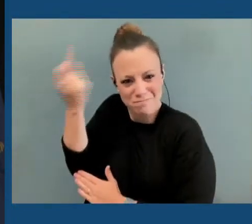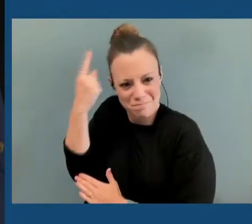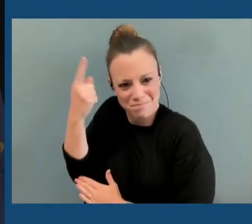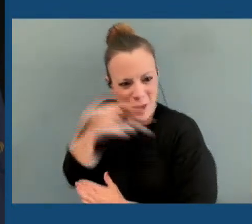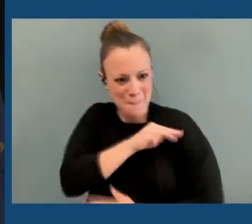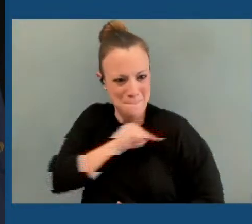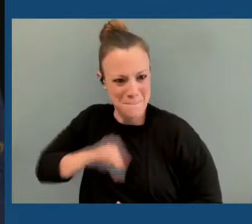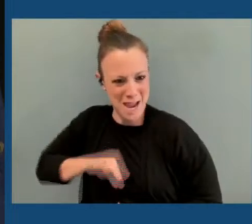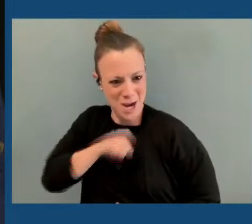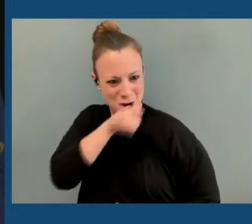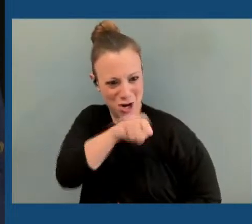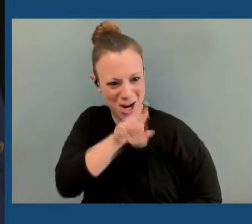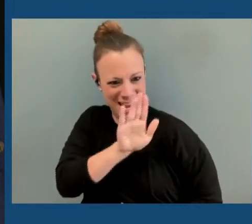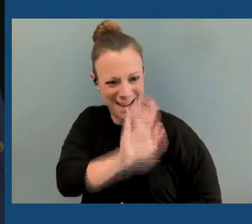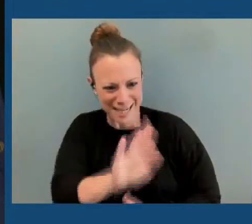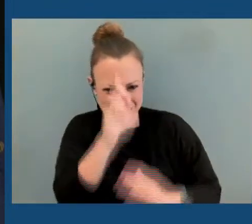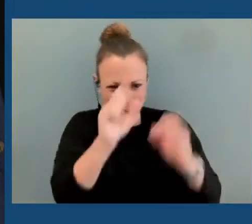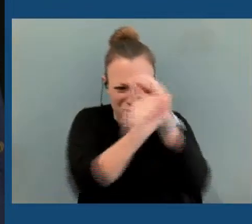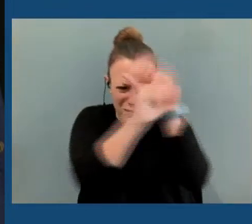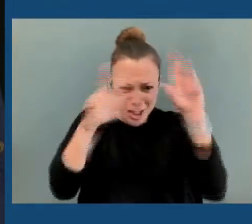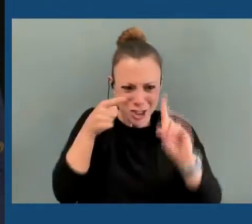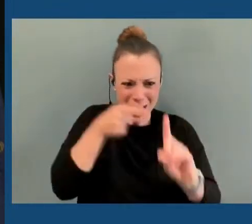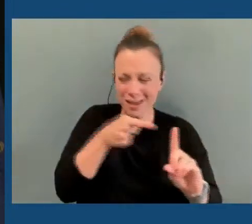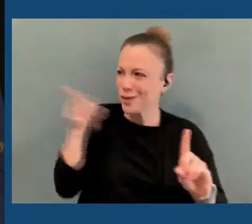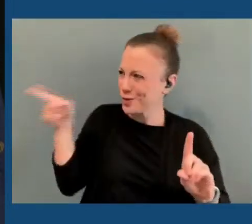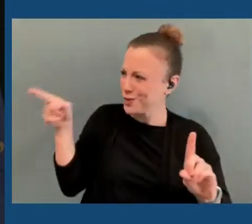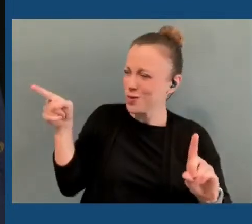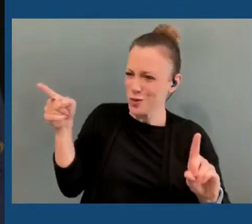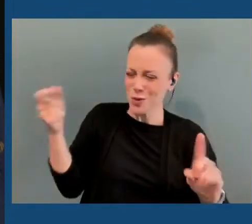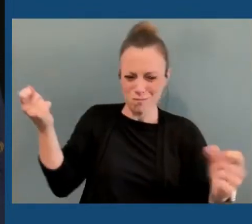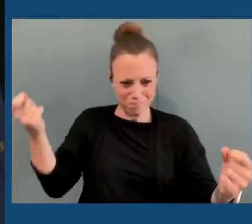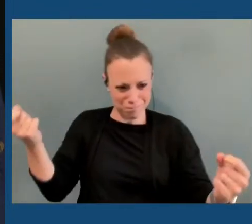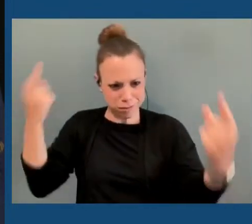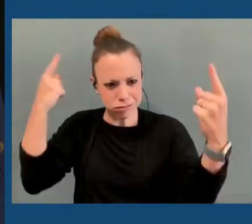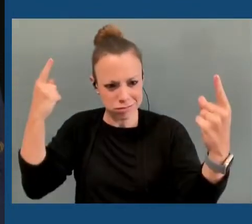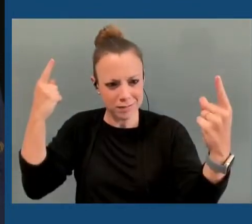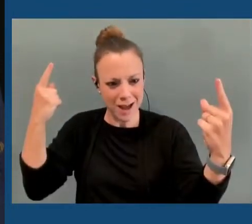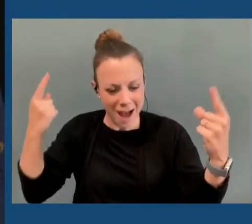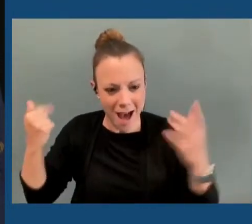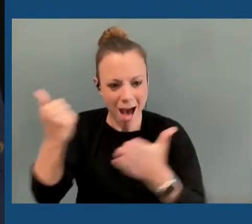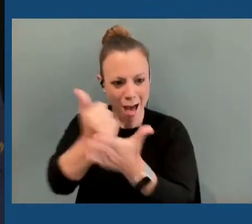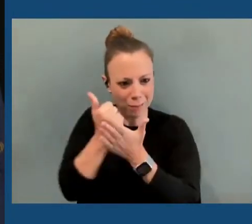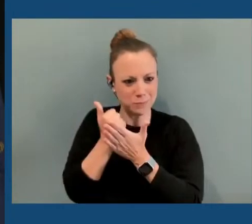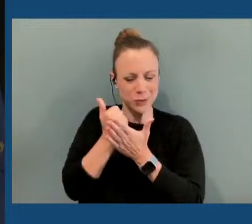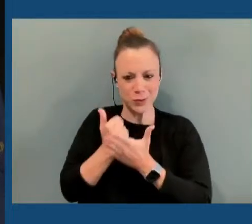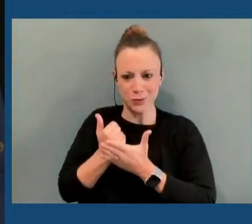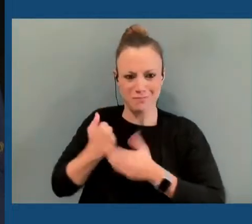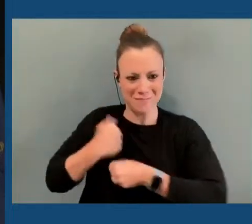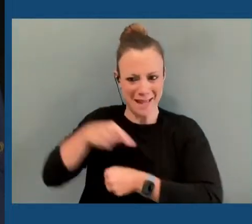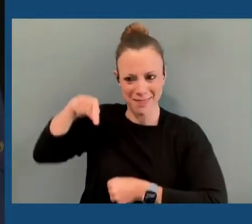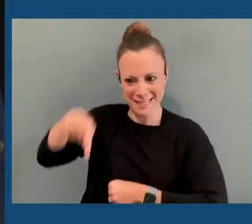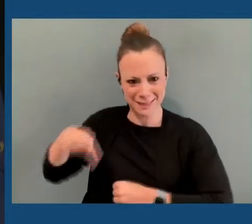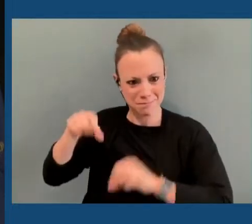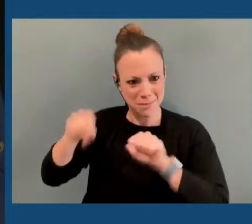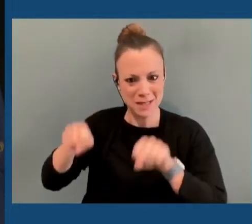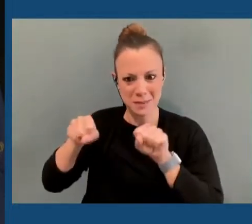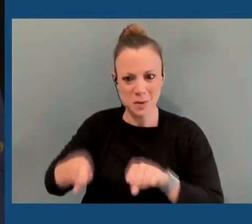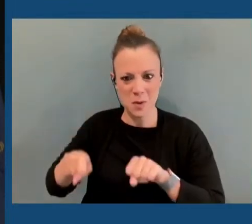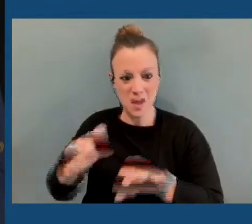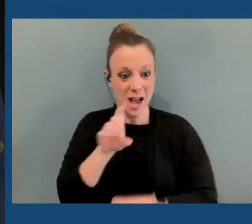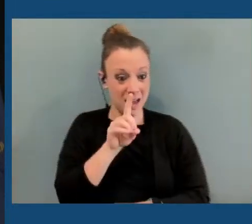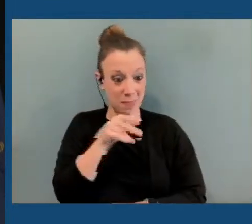to make this possible. And the mayor, the deputy mayor, it's been an incredible